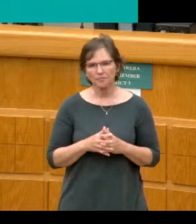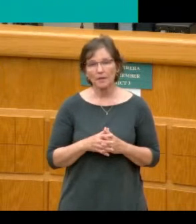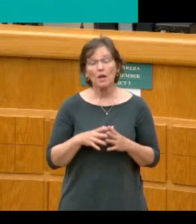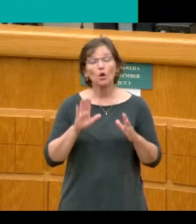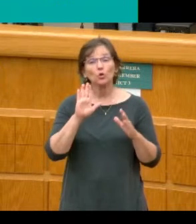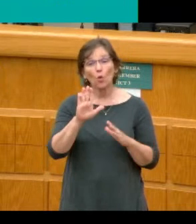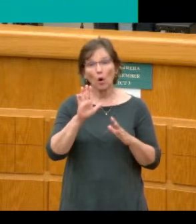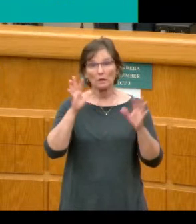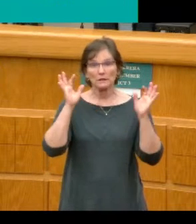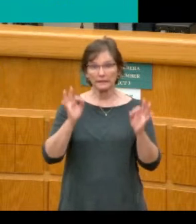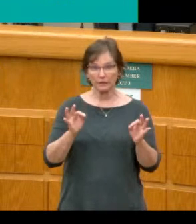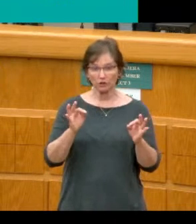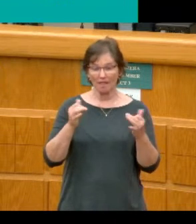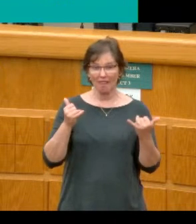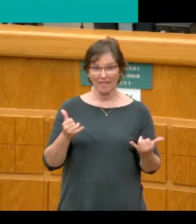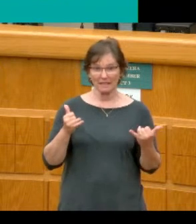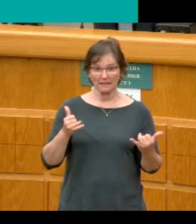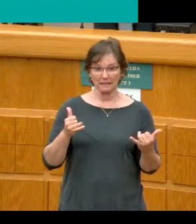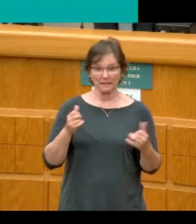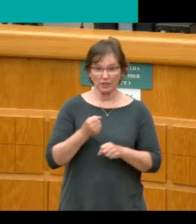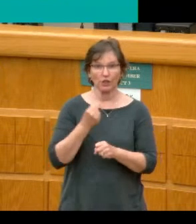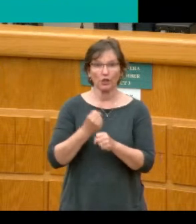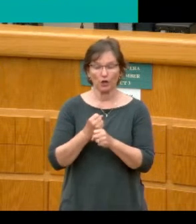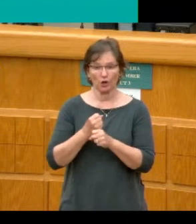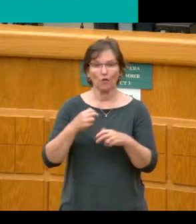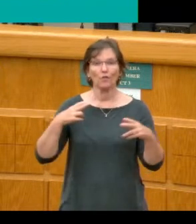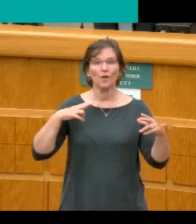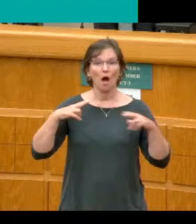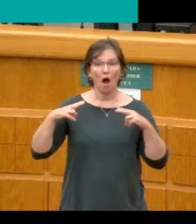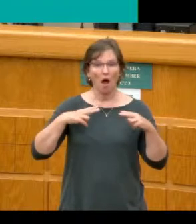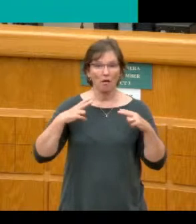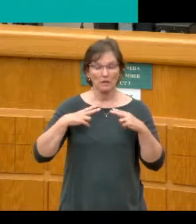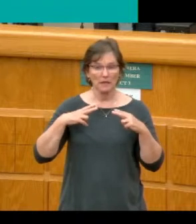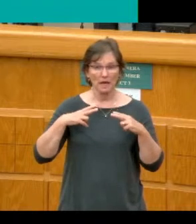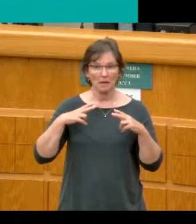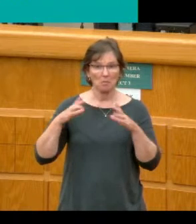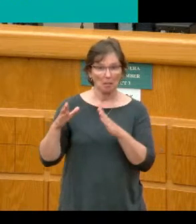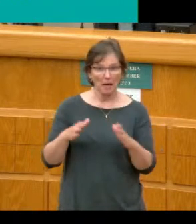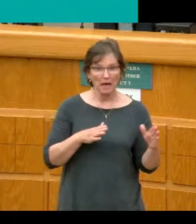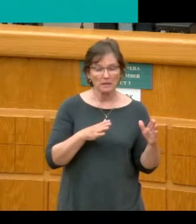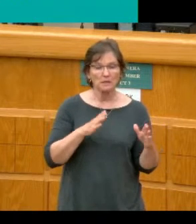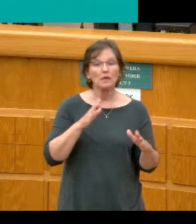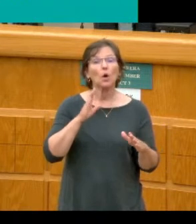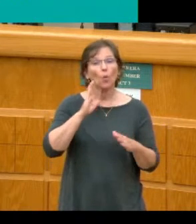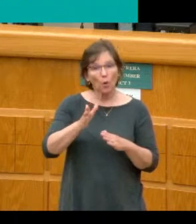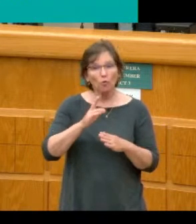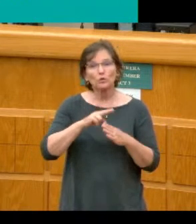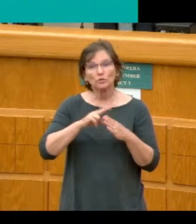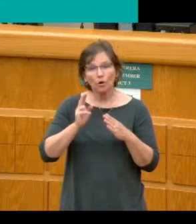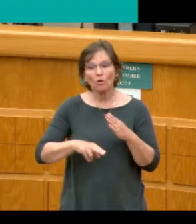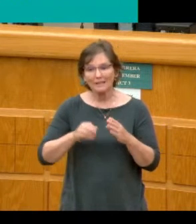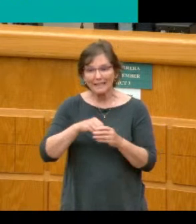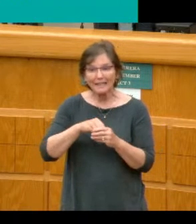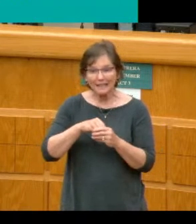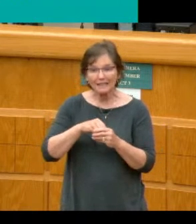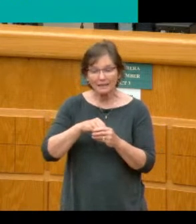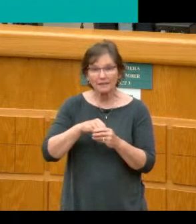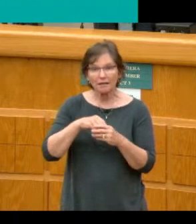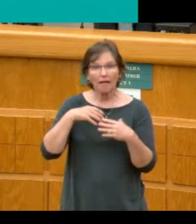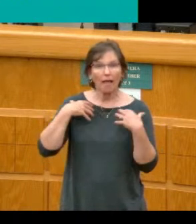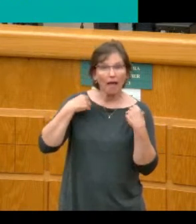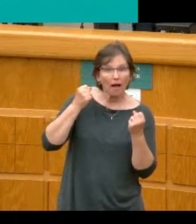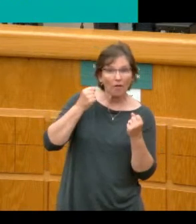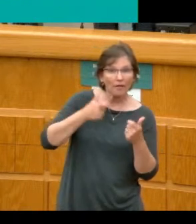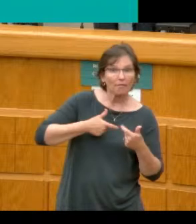anyway, I know that some of my colleagues would have more tips. It will, longer, more tips to say, but